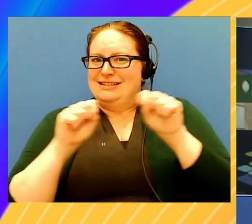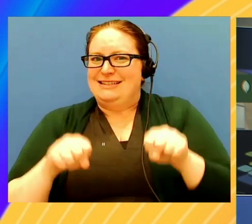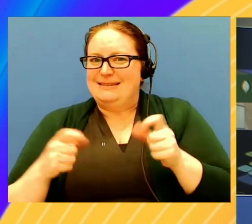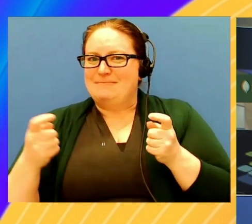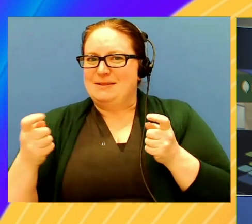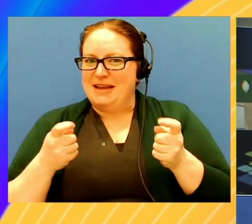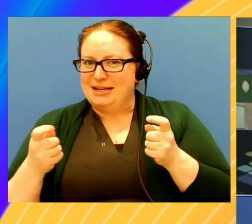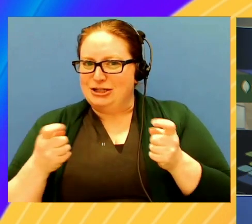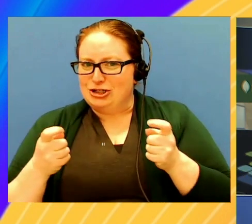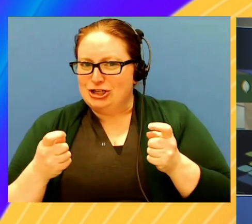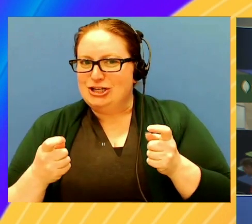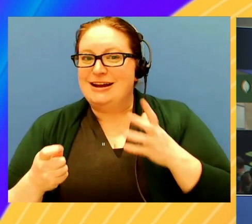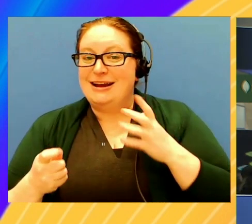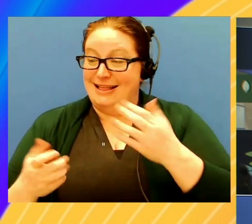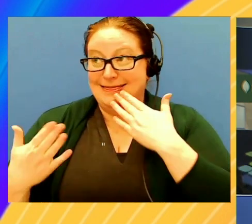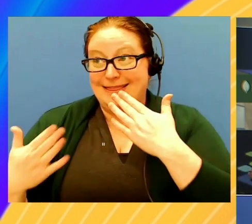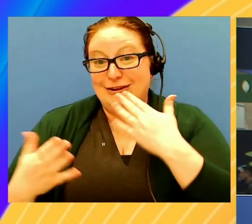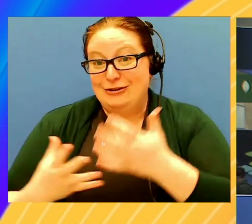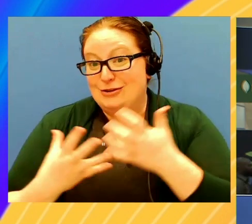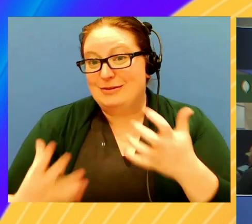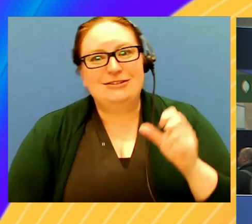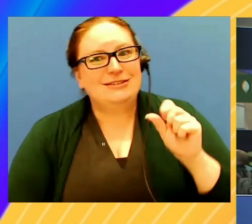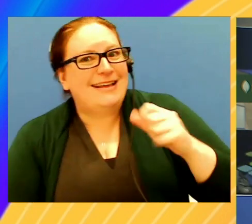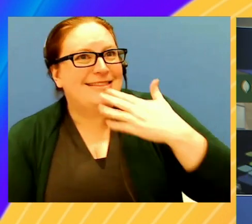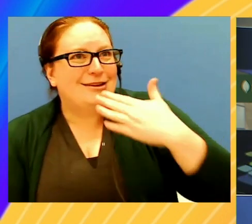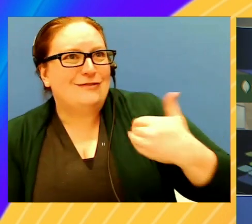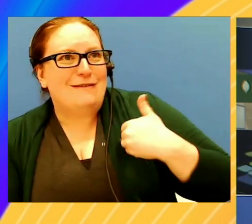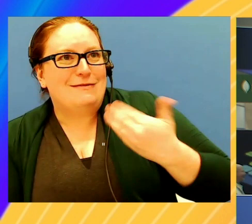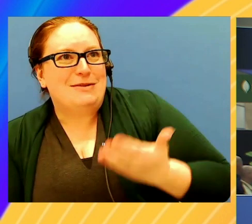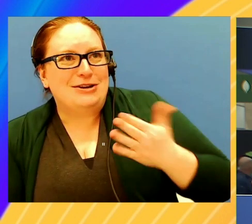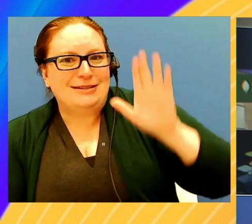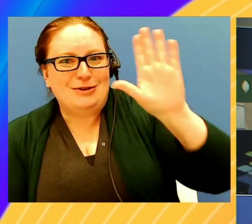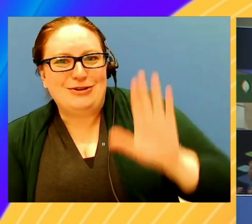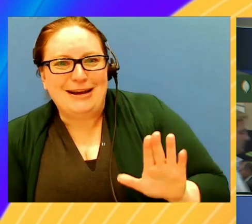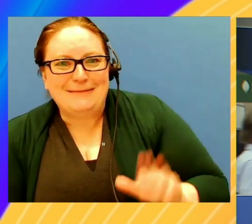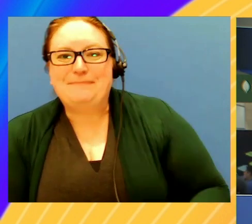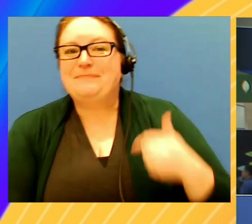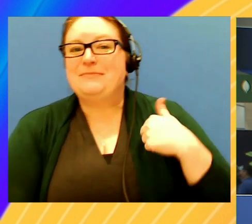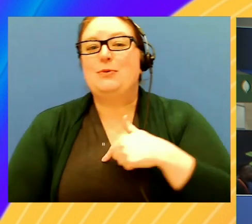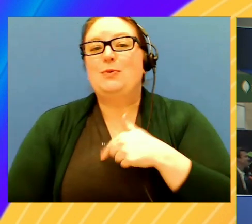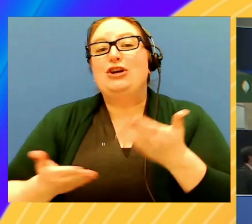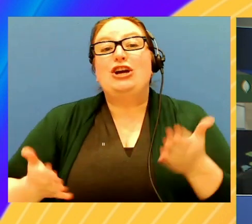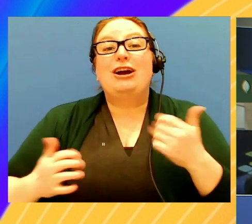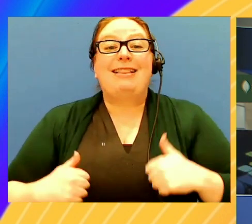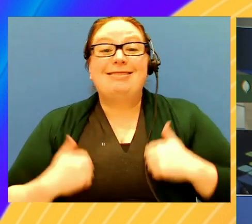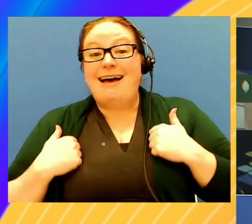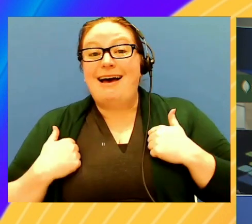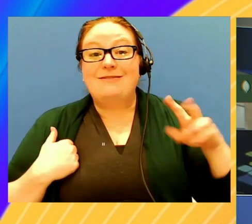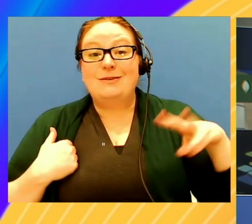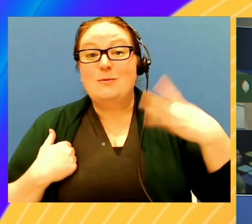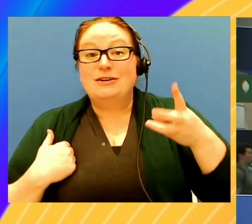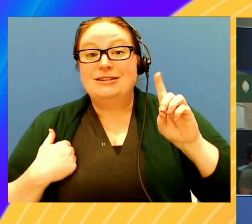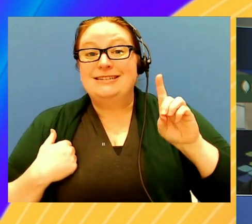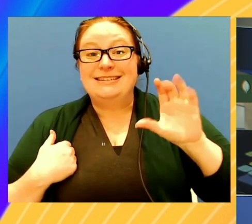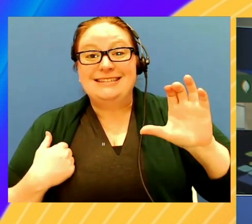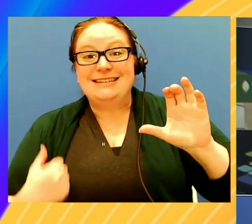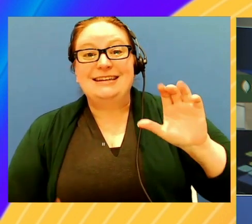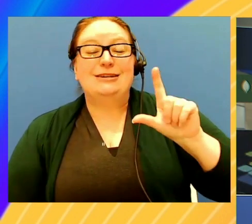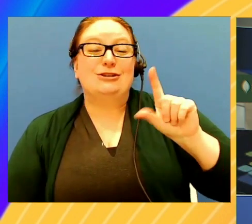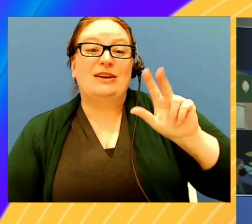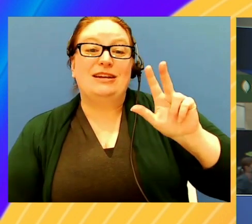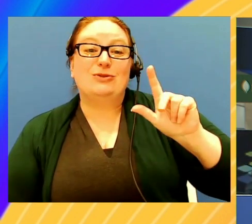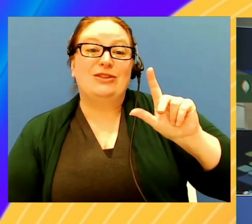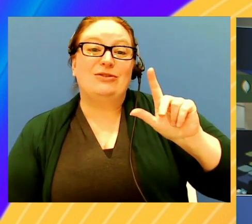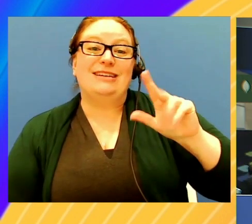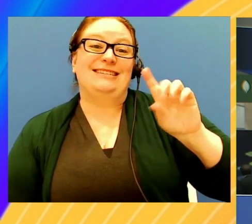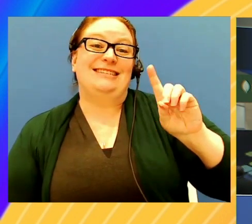And thanks a lot, Yeah, man. thanks for having me. Yeah. It's been great. So we're here live in Washington, D.C. at the 2023